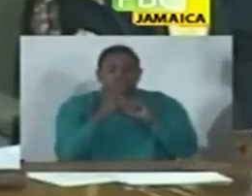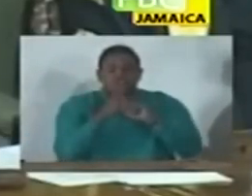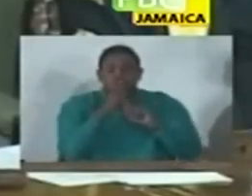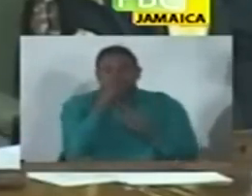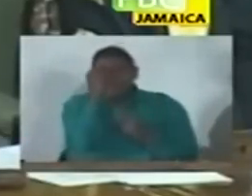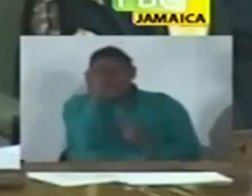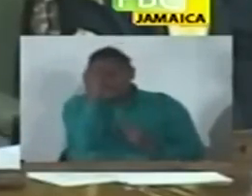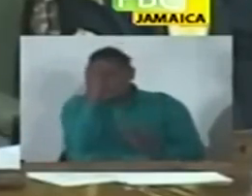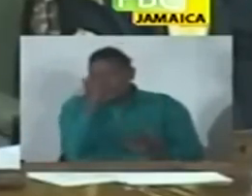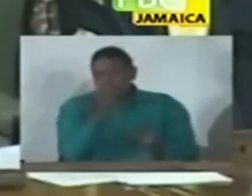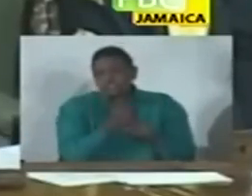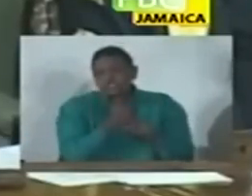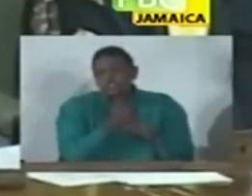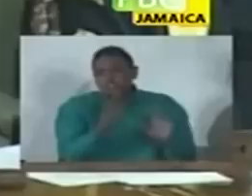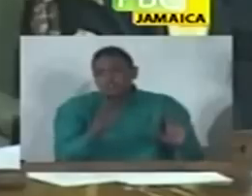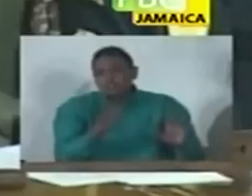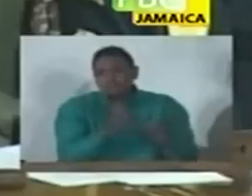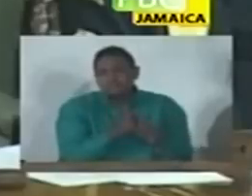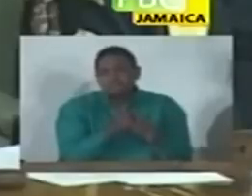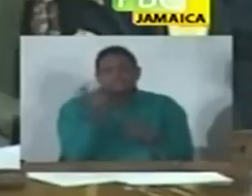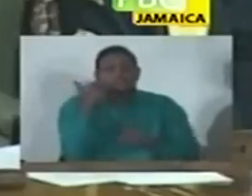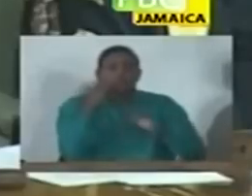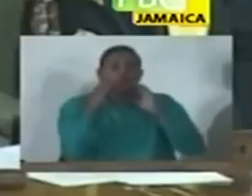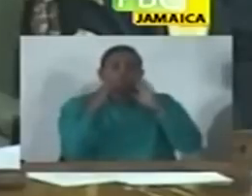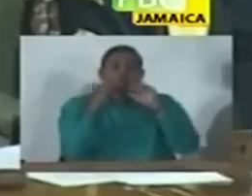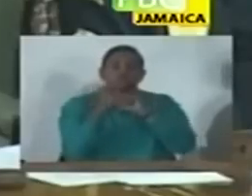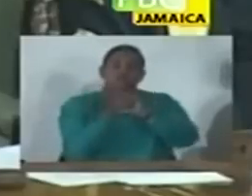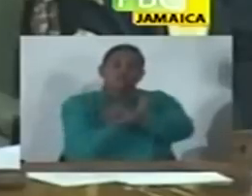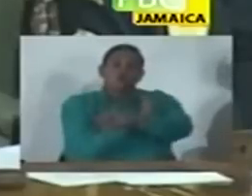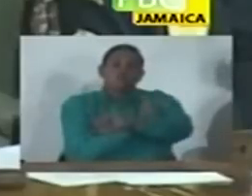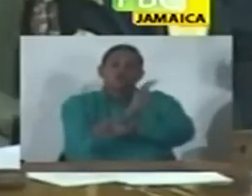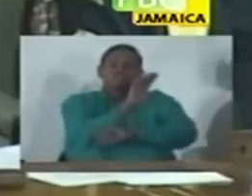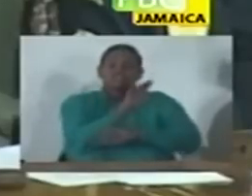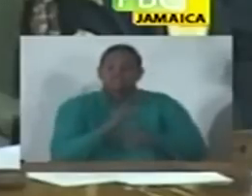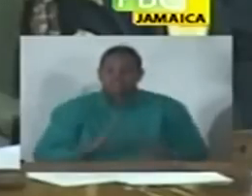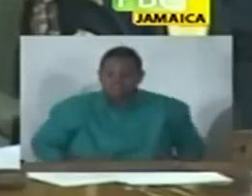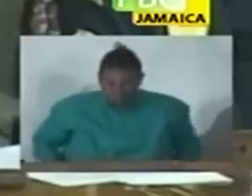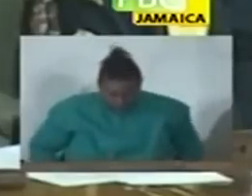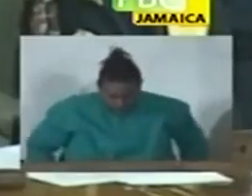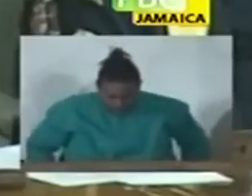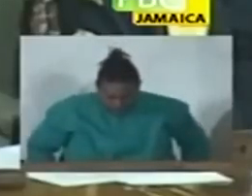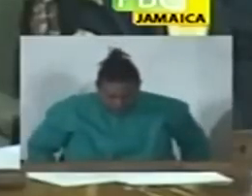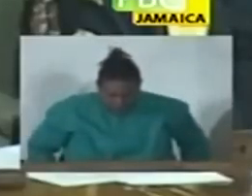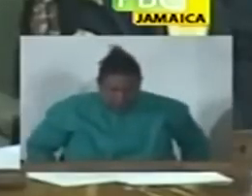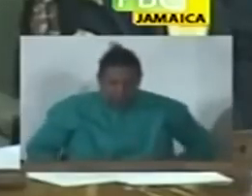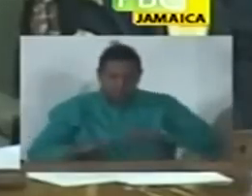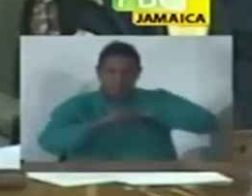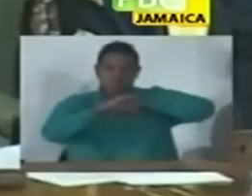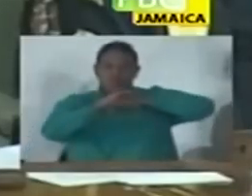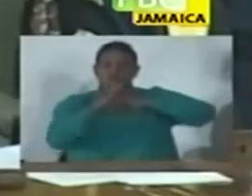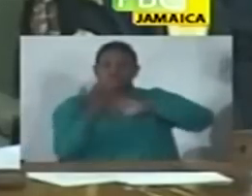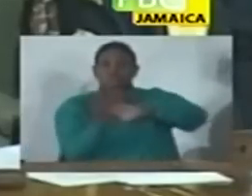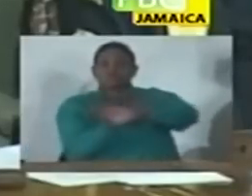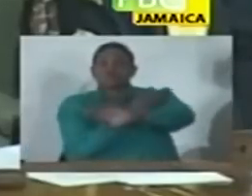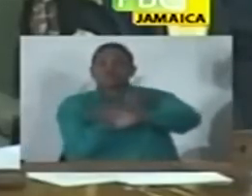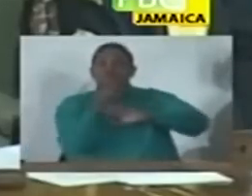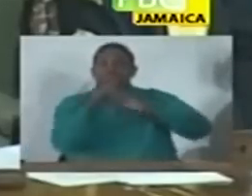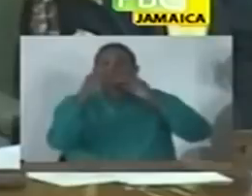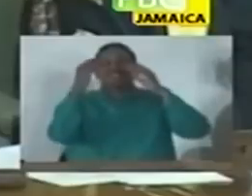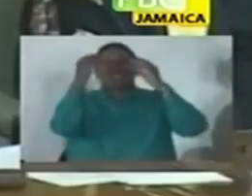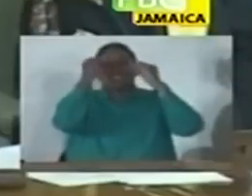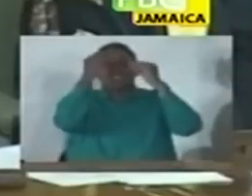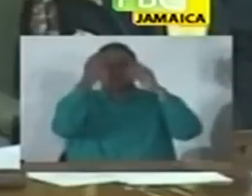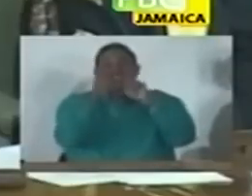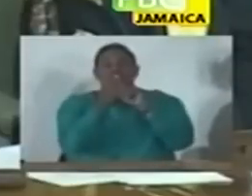Information and Telecommunications Authority to promote improvements in information and